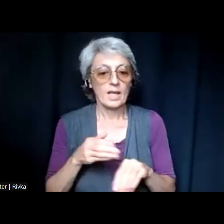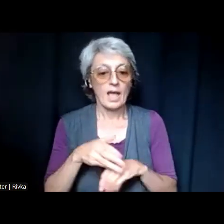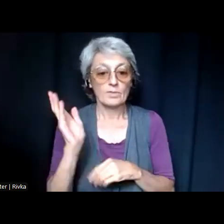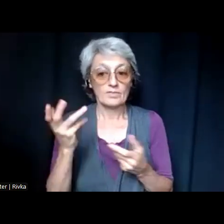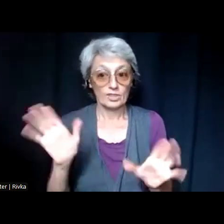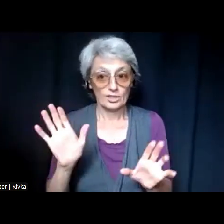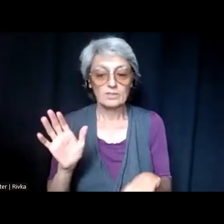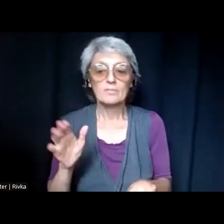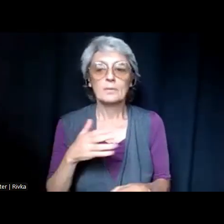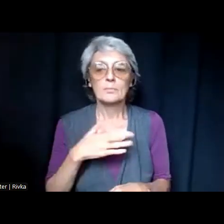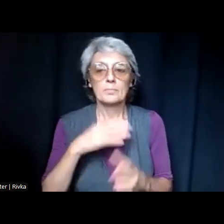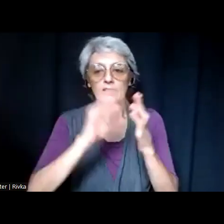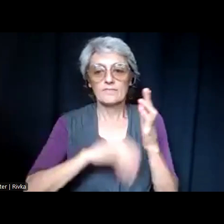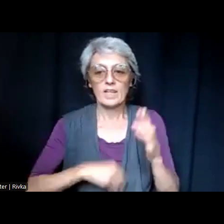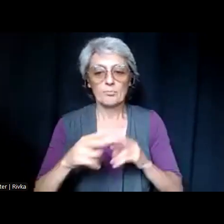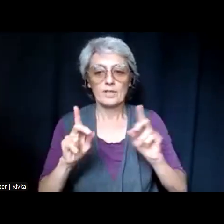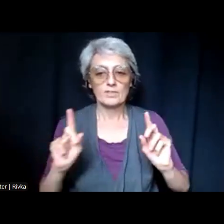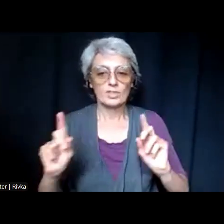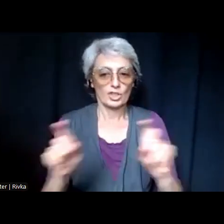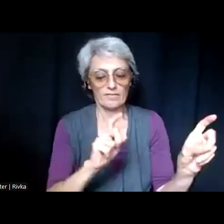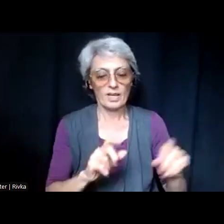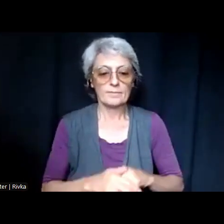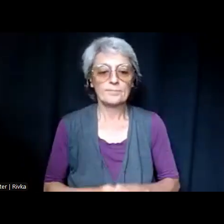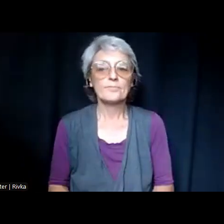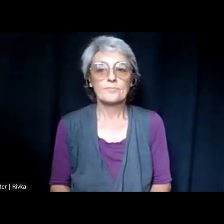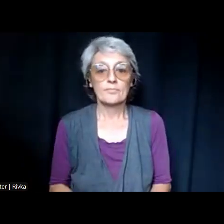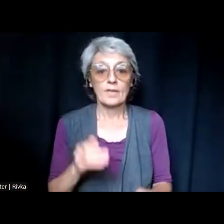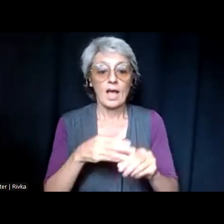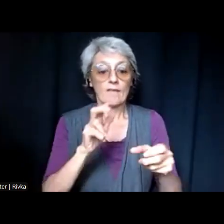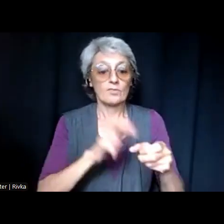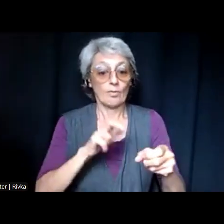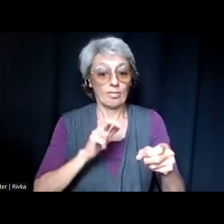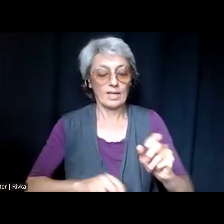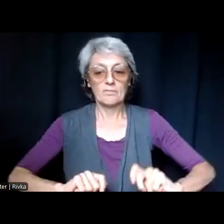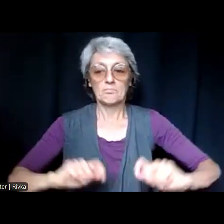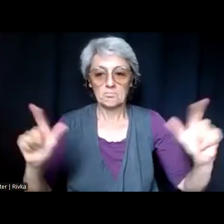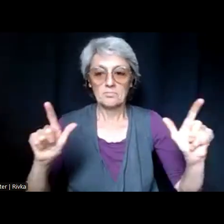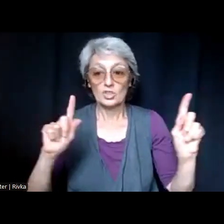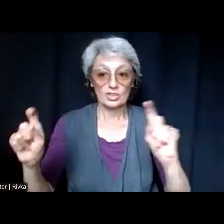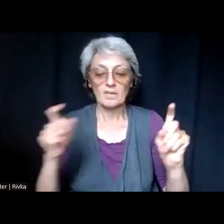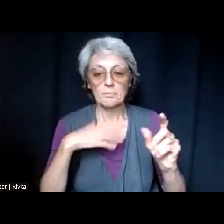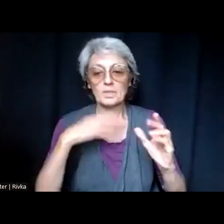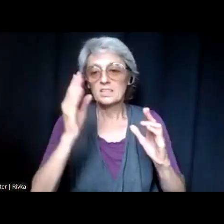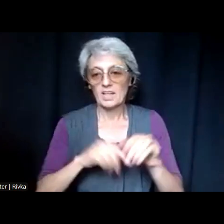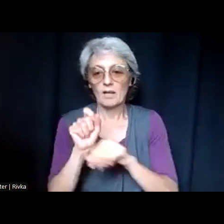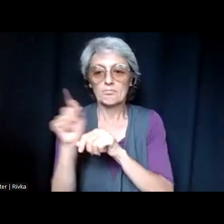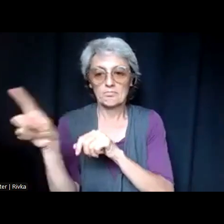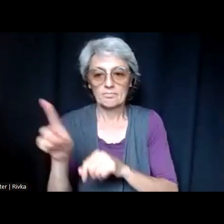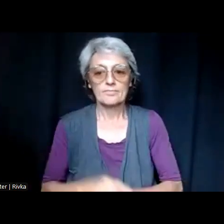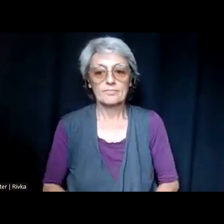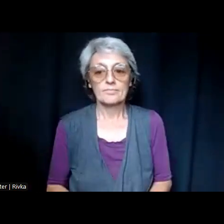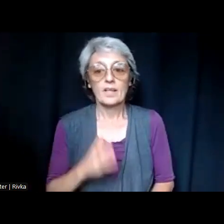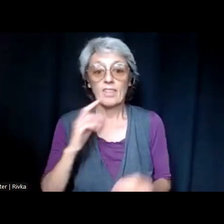few moments to complete a brief survey that will show in your browser as you exit the platform. Thank you again for joining us, and we will now begin